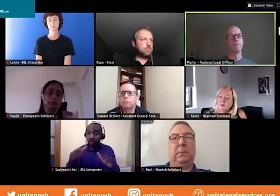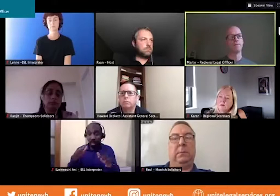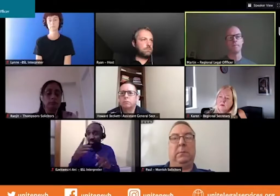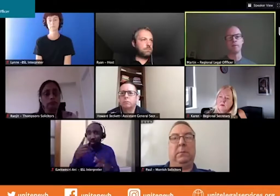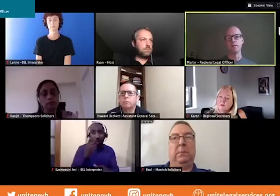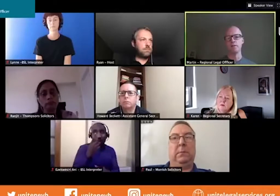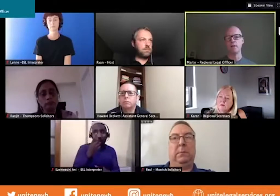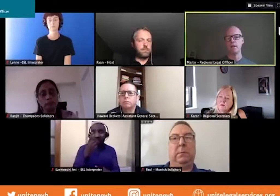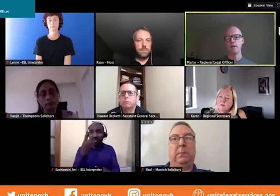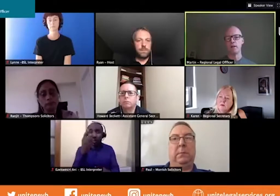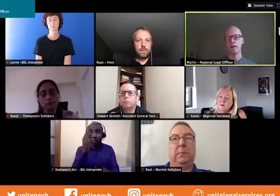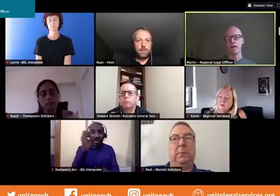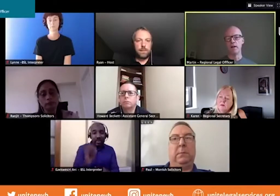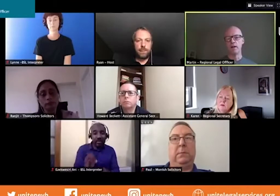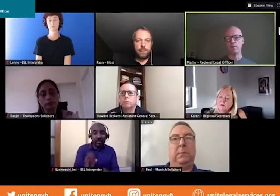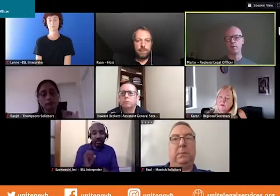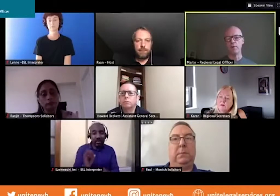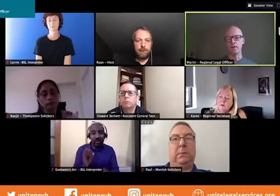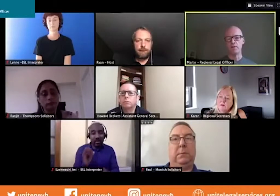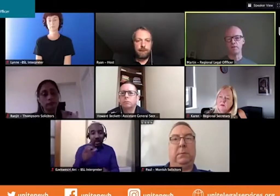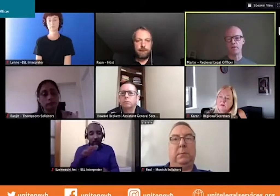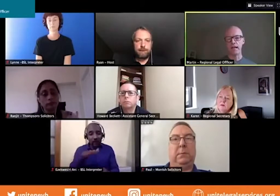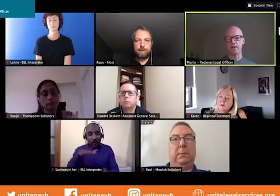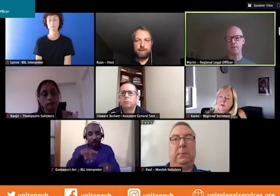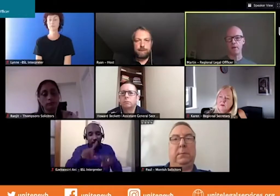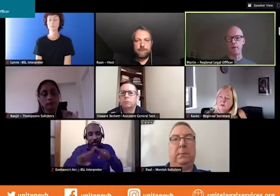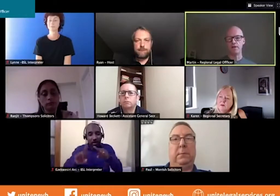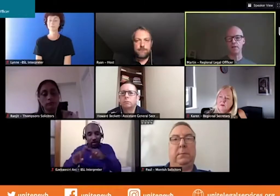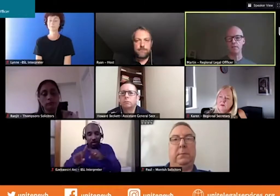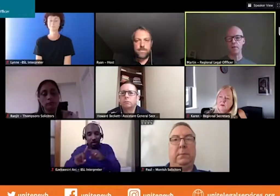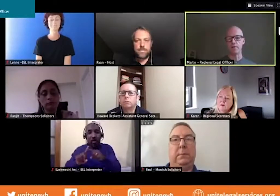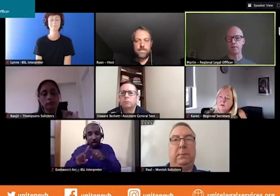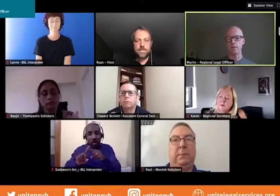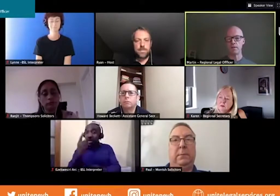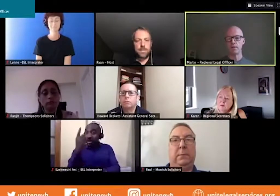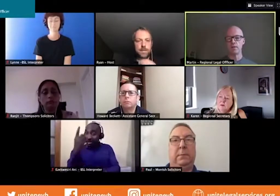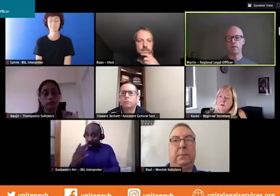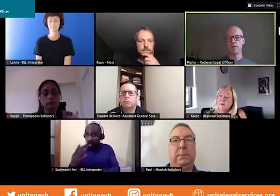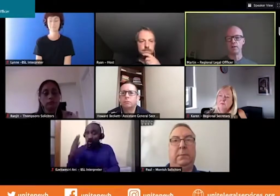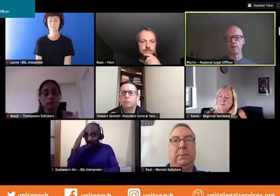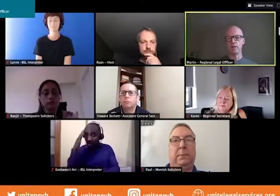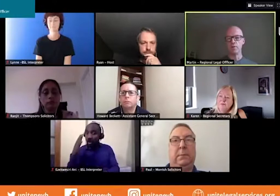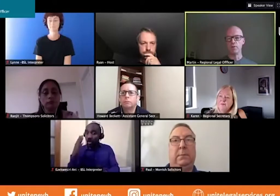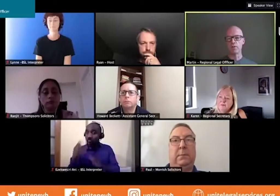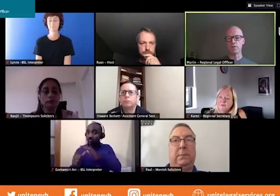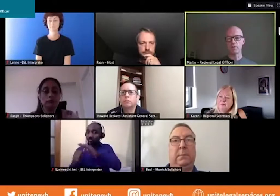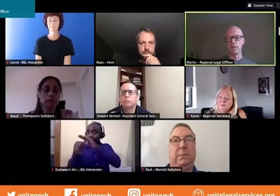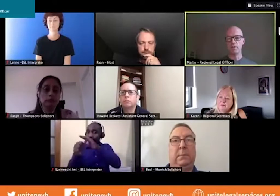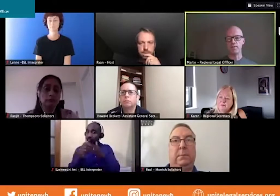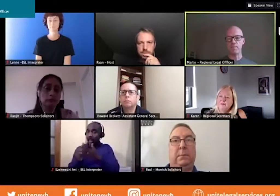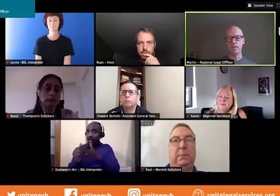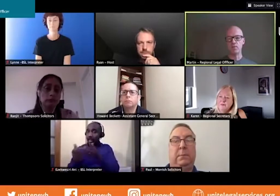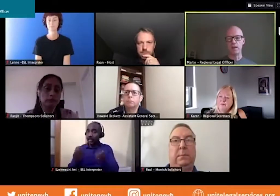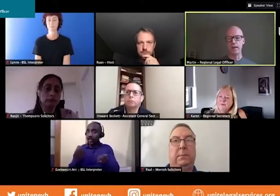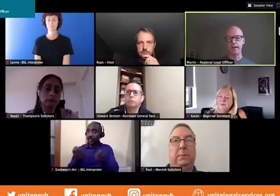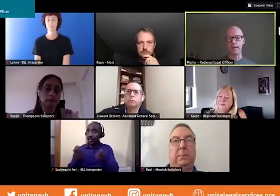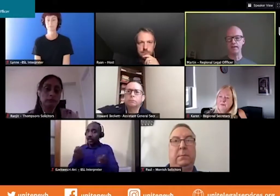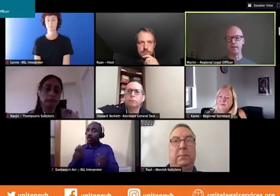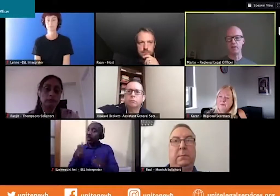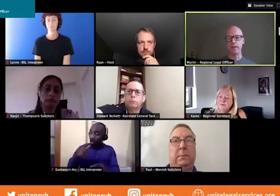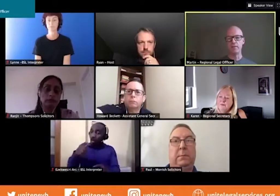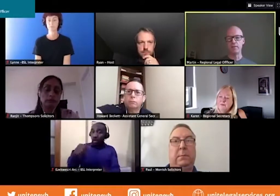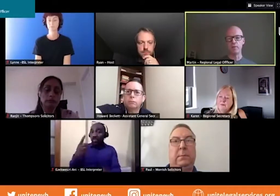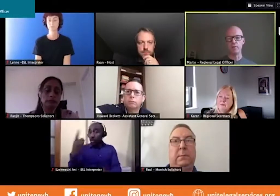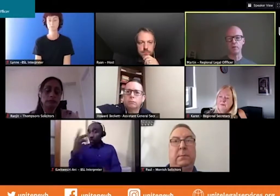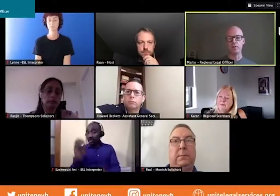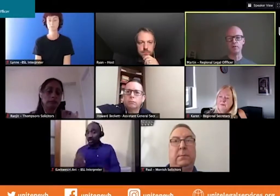5 families with dependent children are headed up by single mothers. And if those are families where they're not